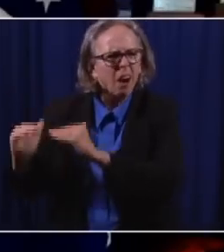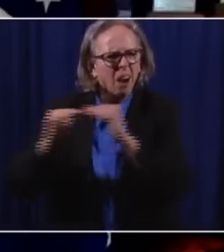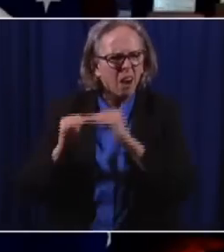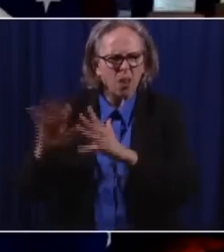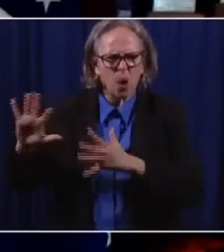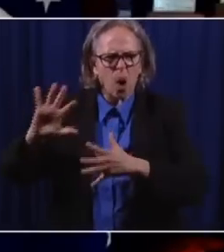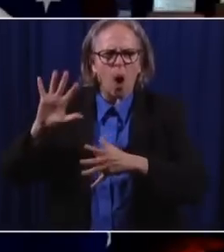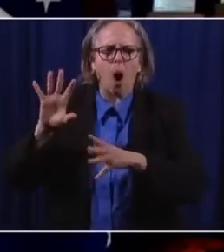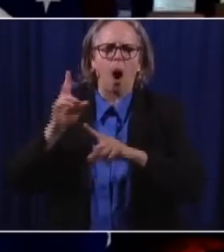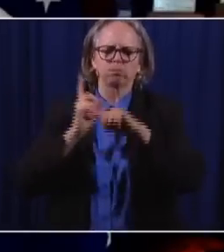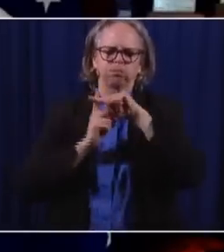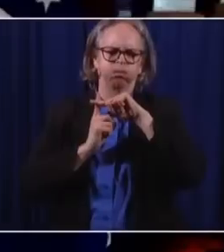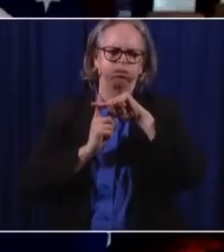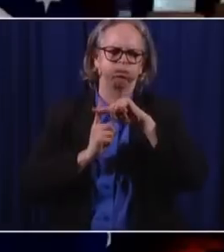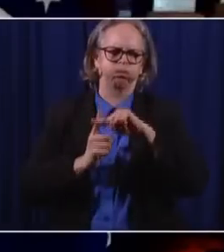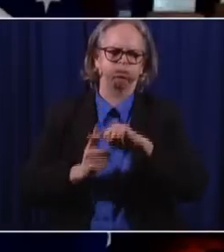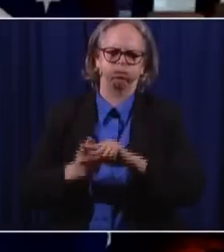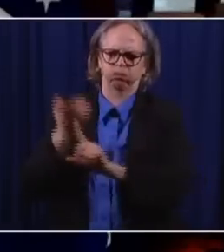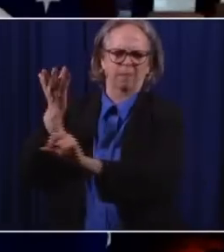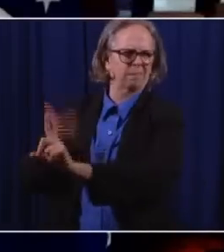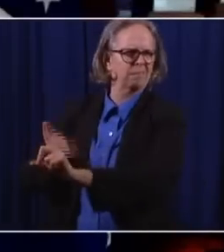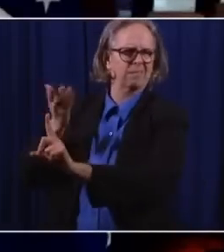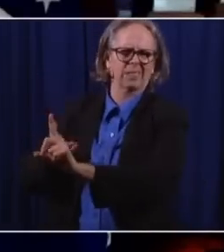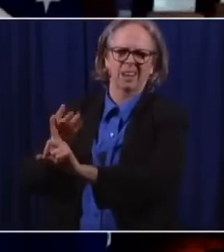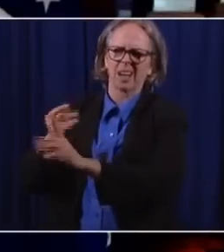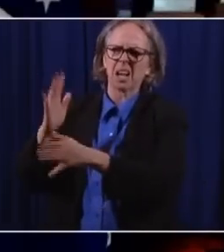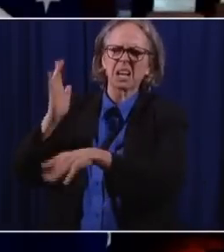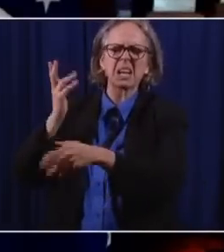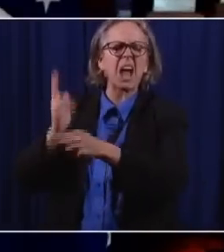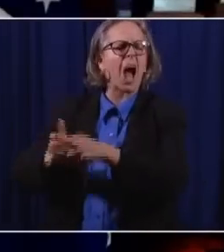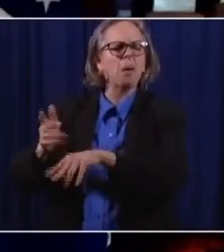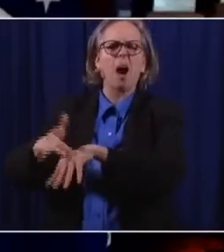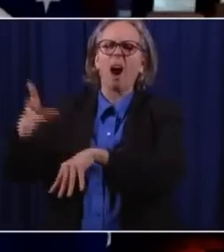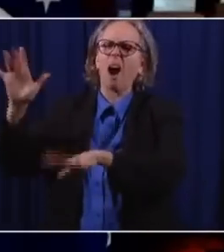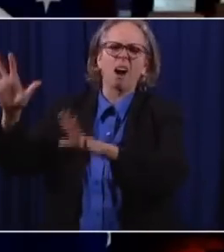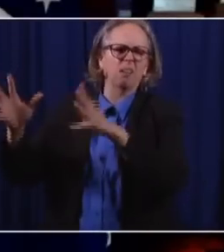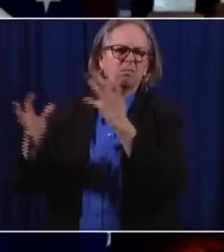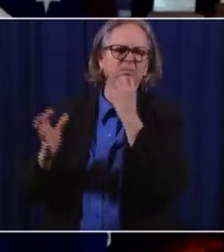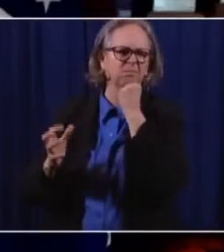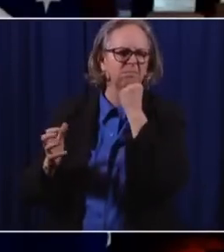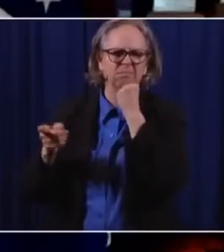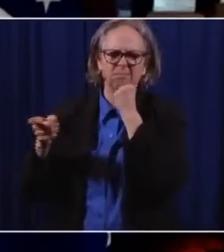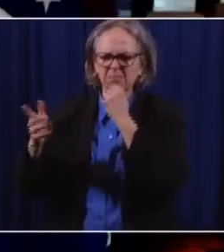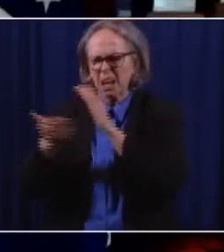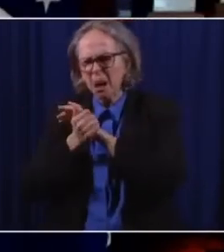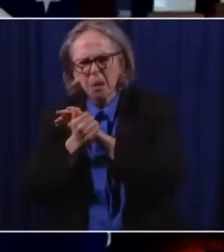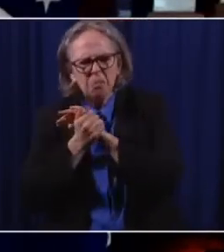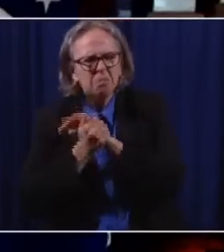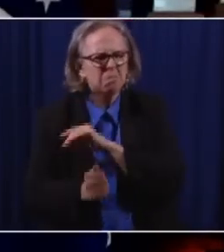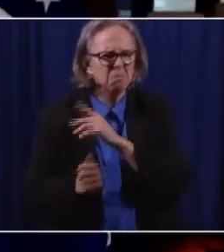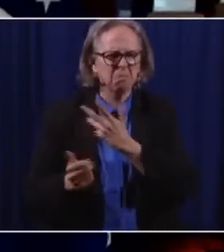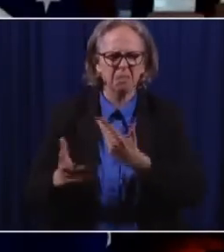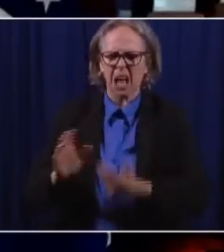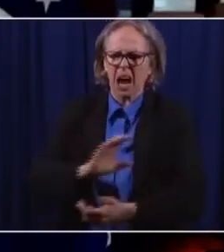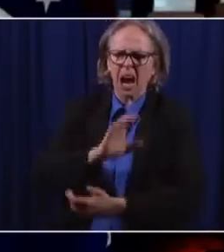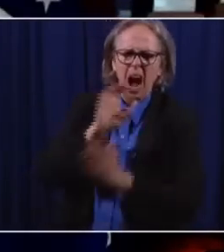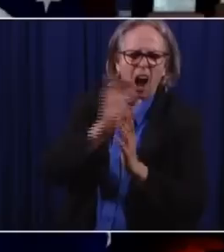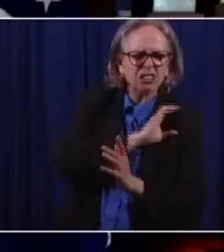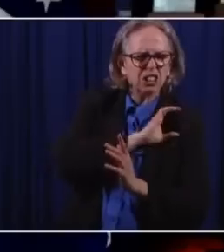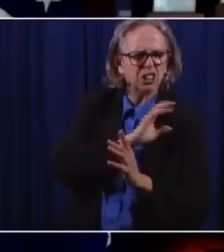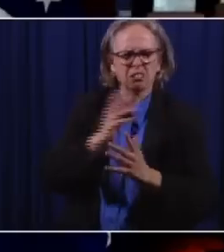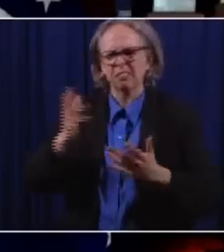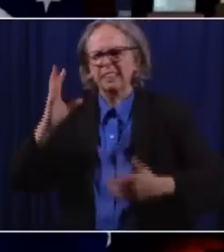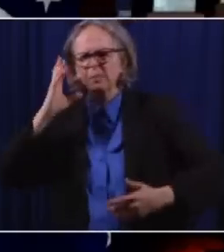his approach, his demeanor, and his skills and understanding. And so we're excited to have